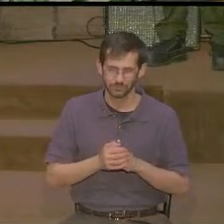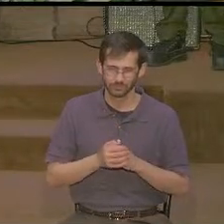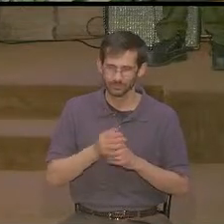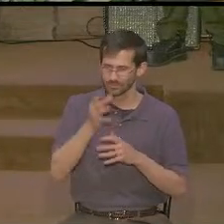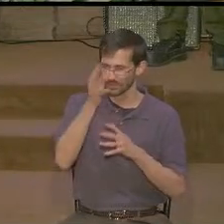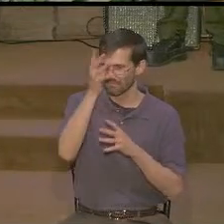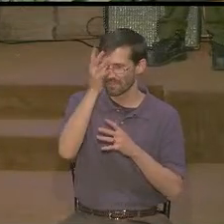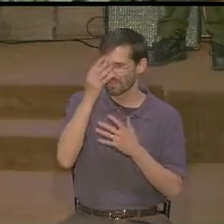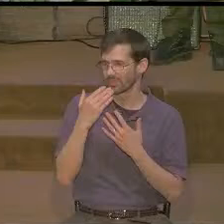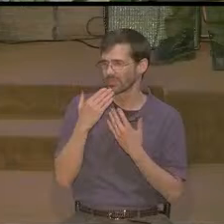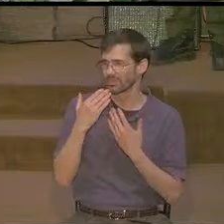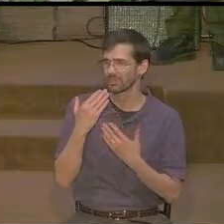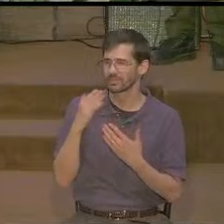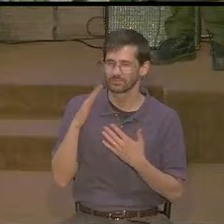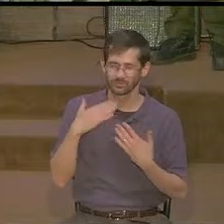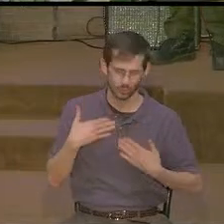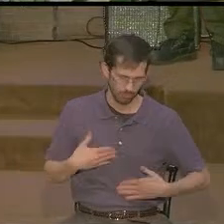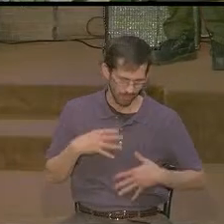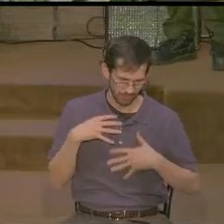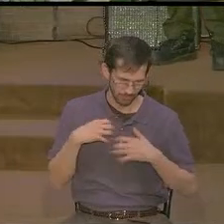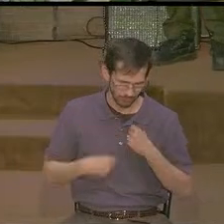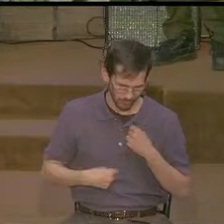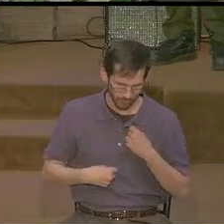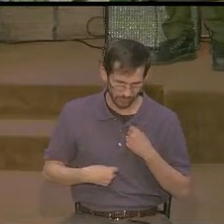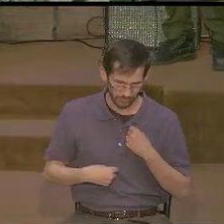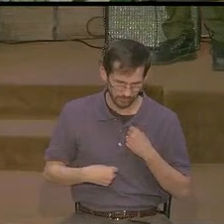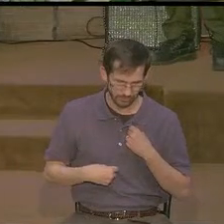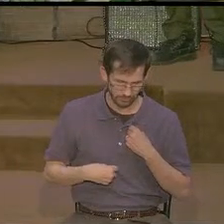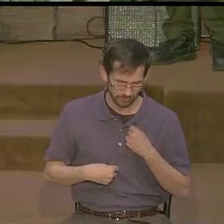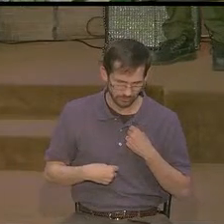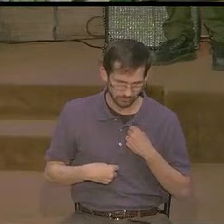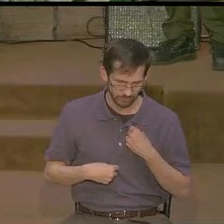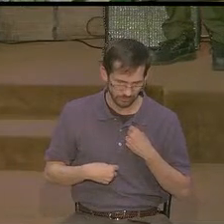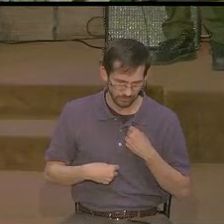Father, we thank you for your body that was broken.